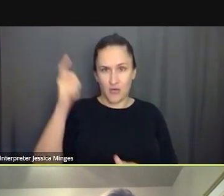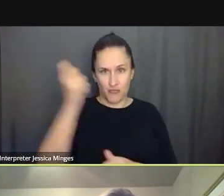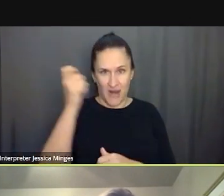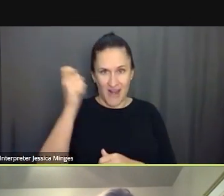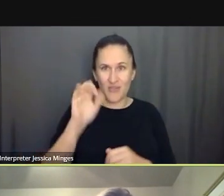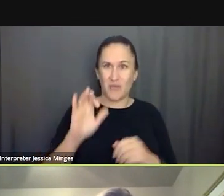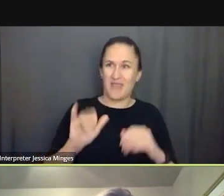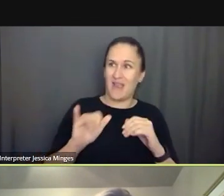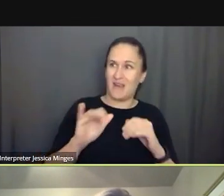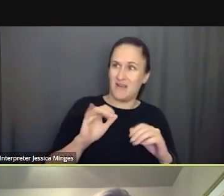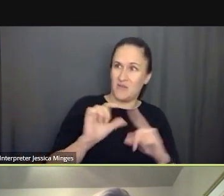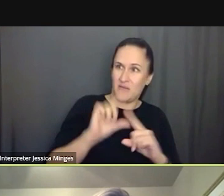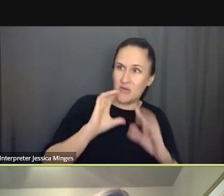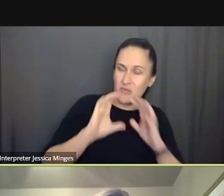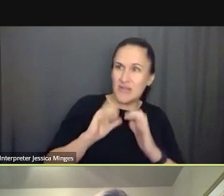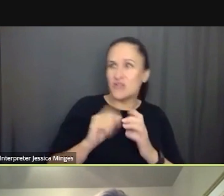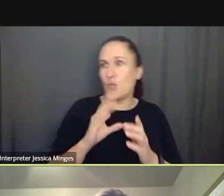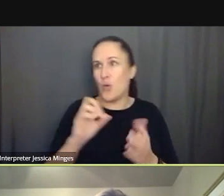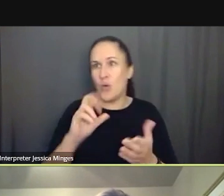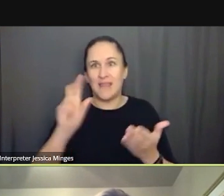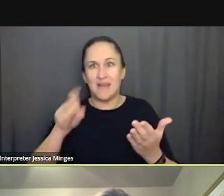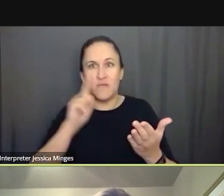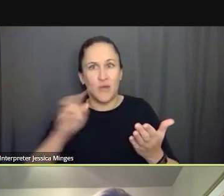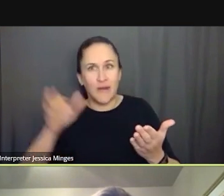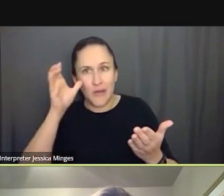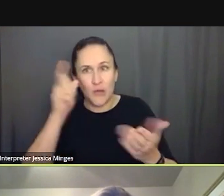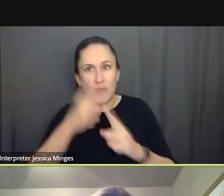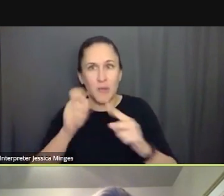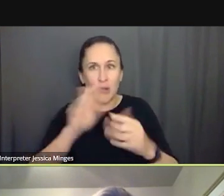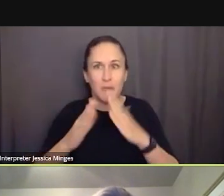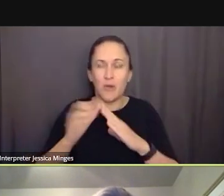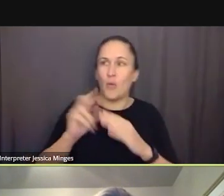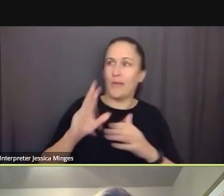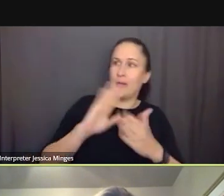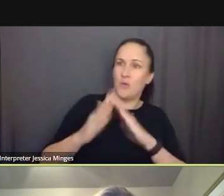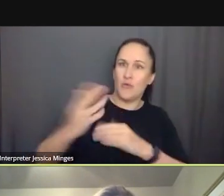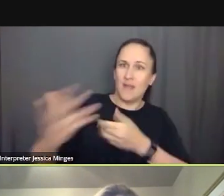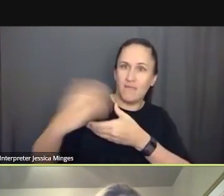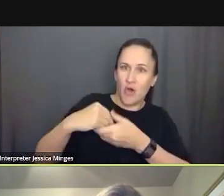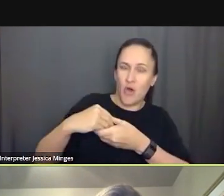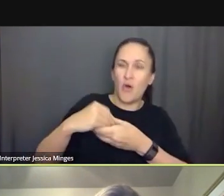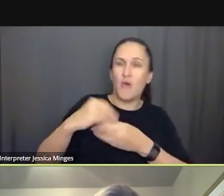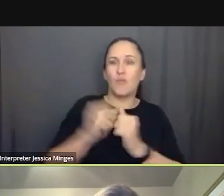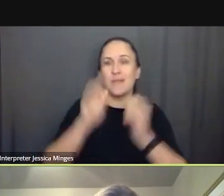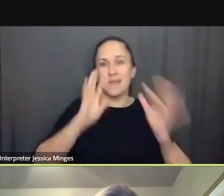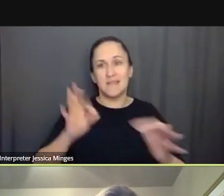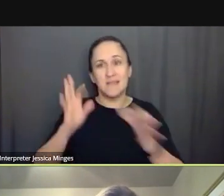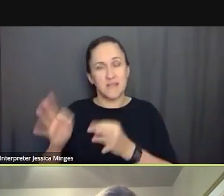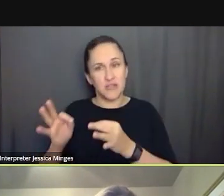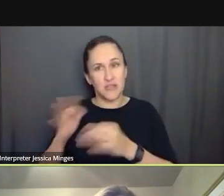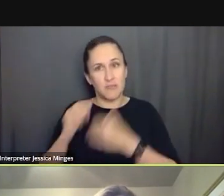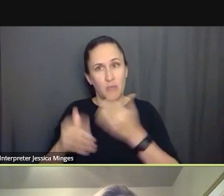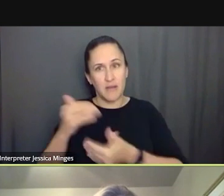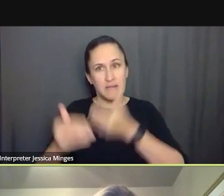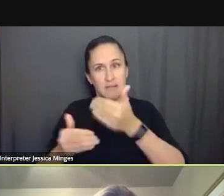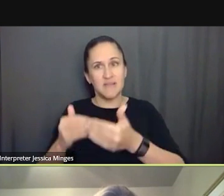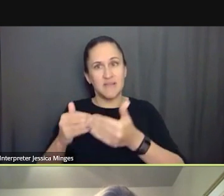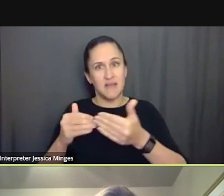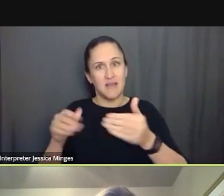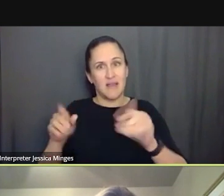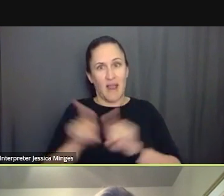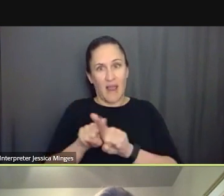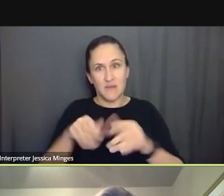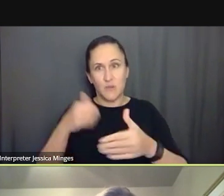the need to hear from the community or to have the community involved in the decision-making process as things move